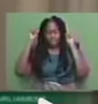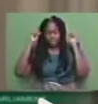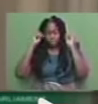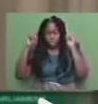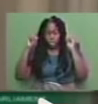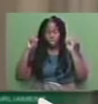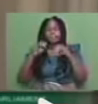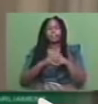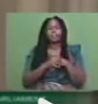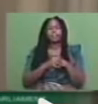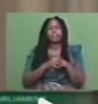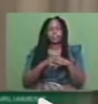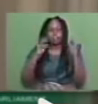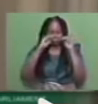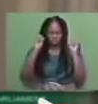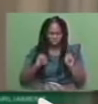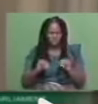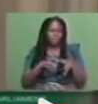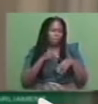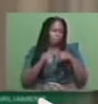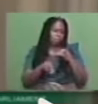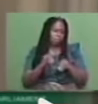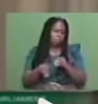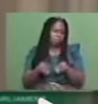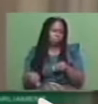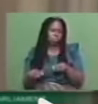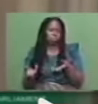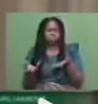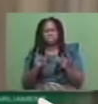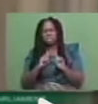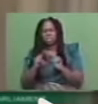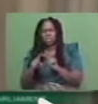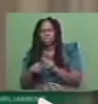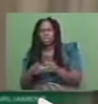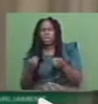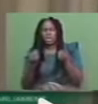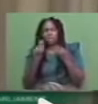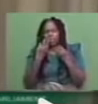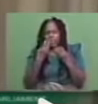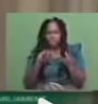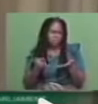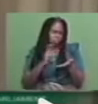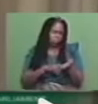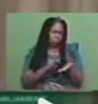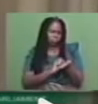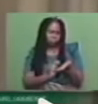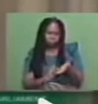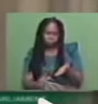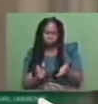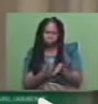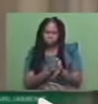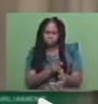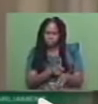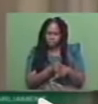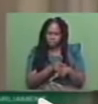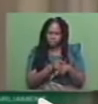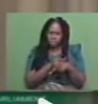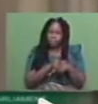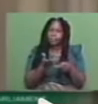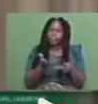putting the records, companies registry, lands registry, and so on, civil registry onto computerized databases and